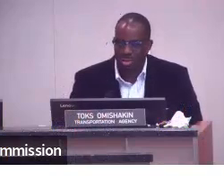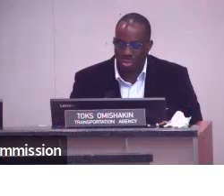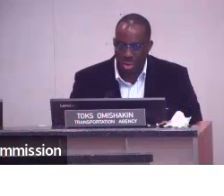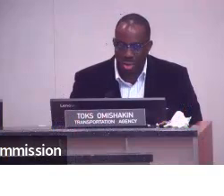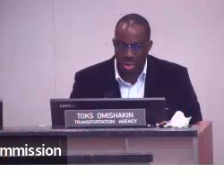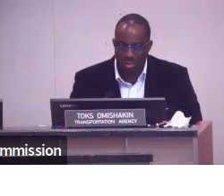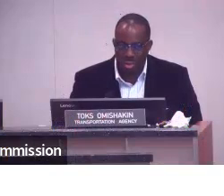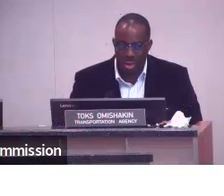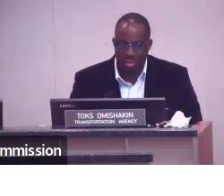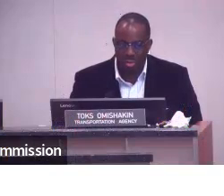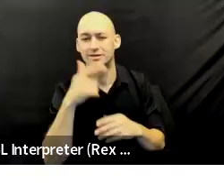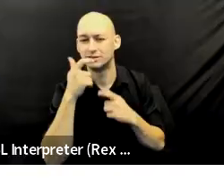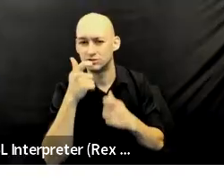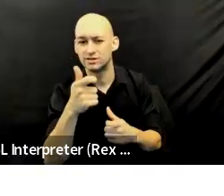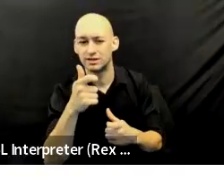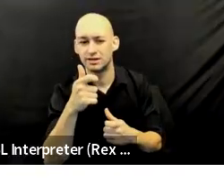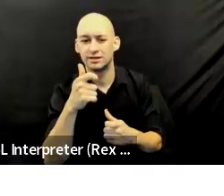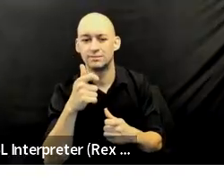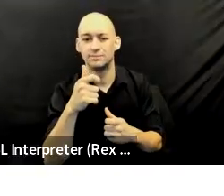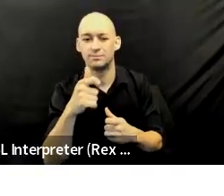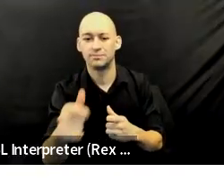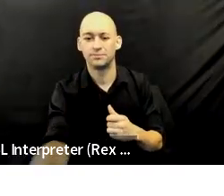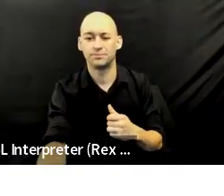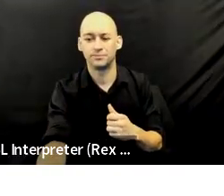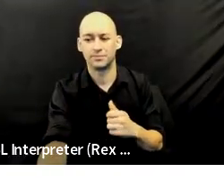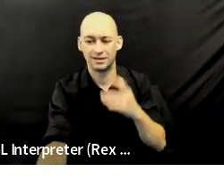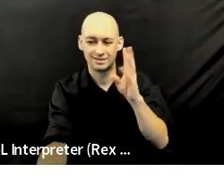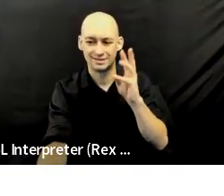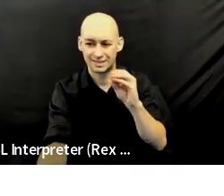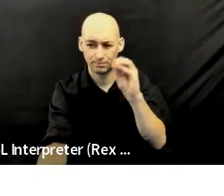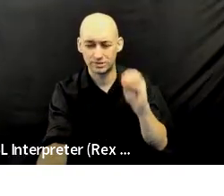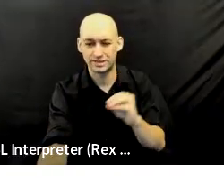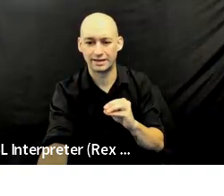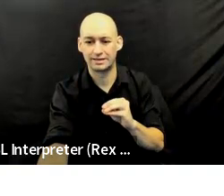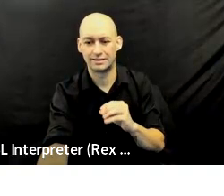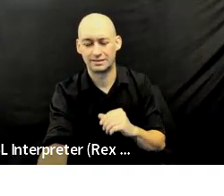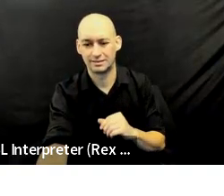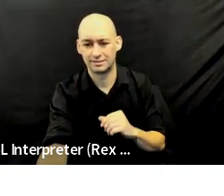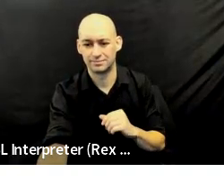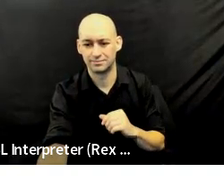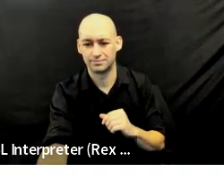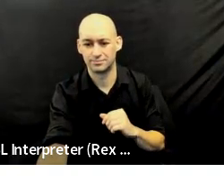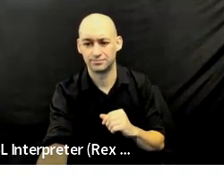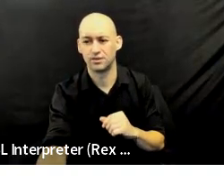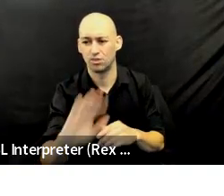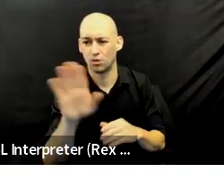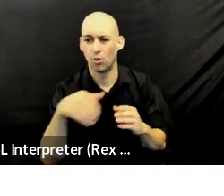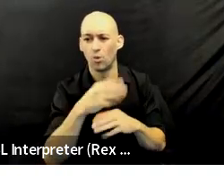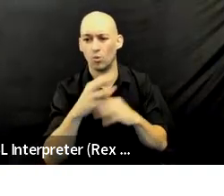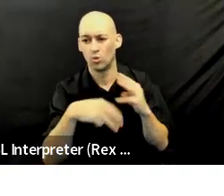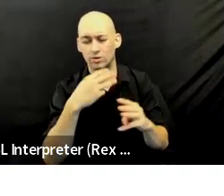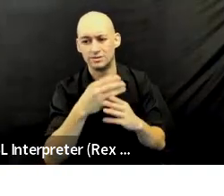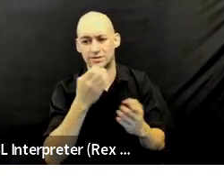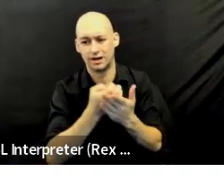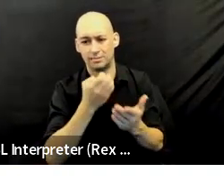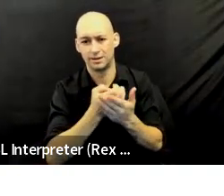but interestingly enough, they also represent 60% of the globe's economy. So that's how much